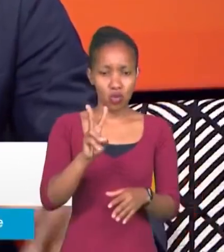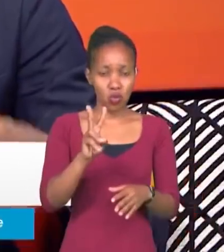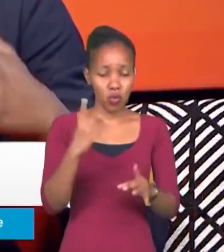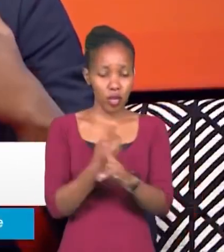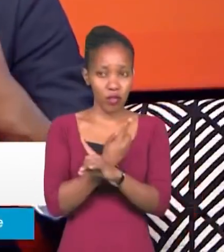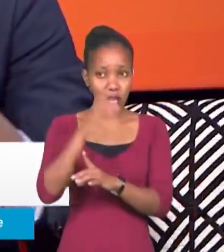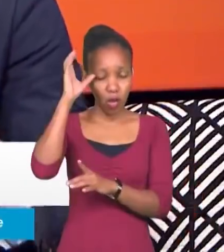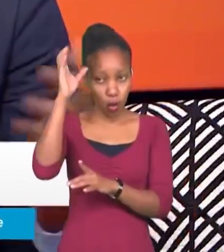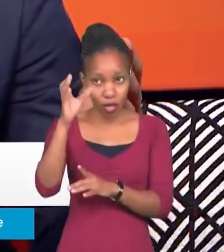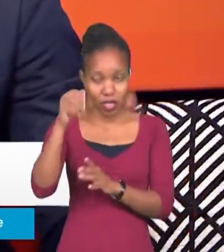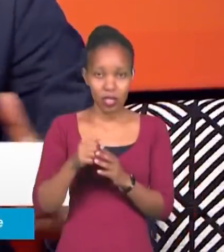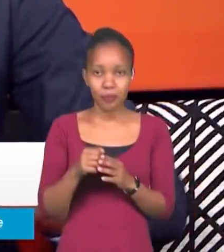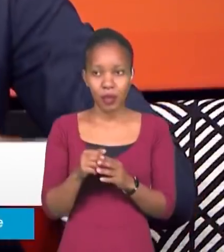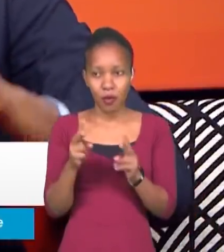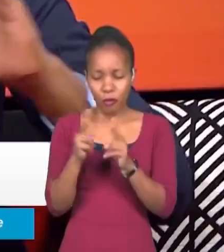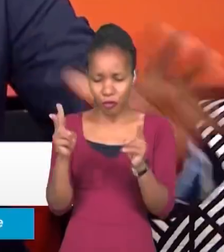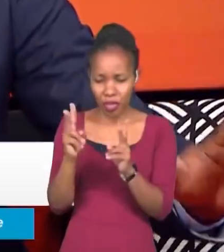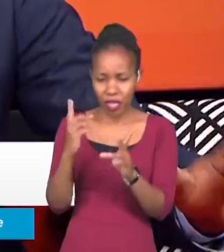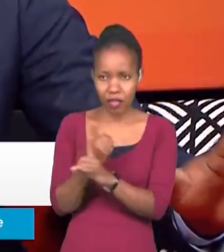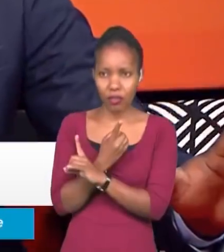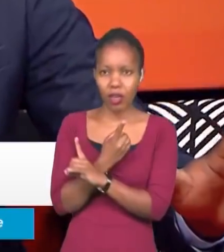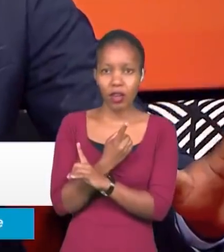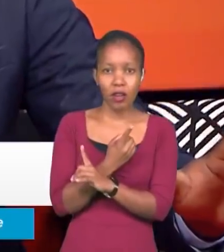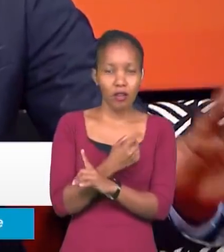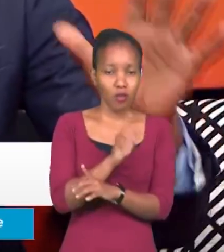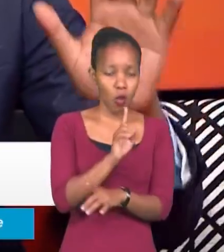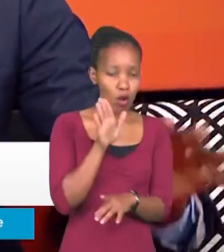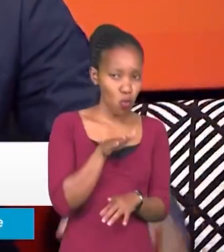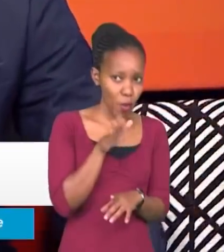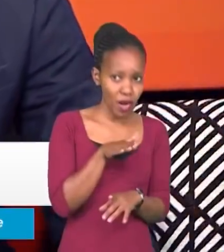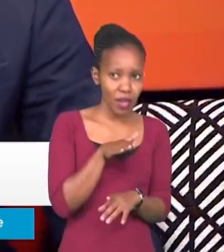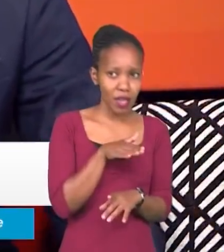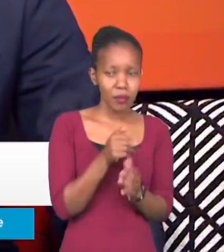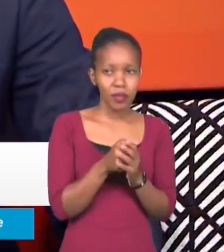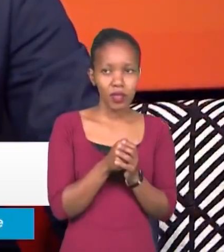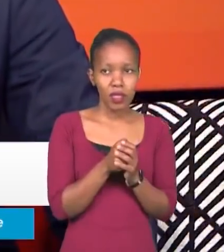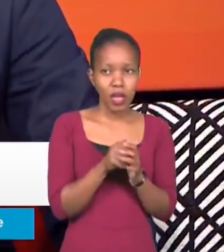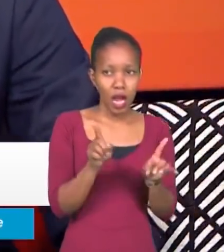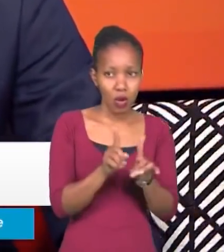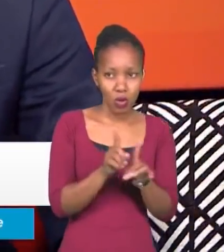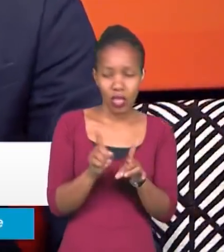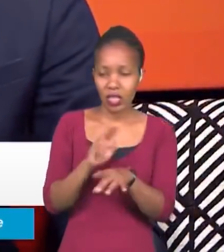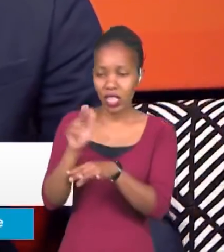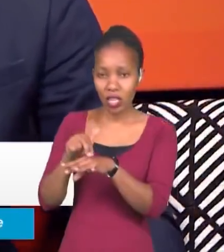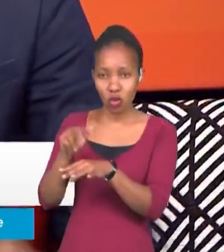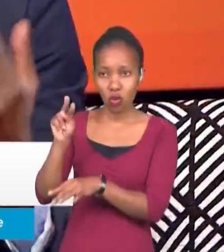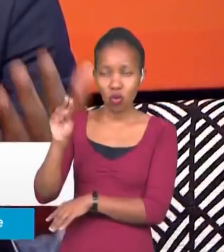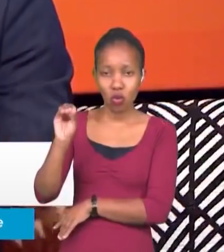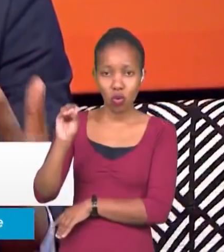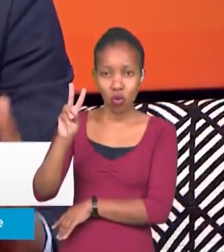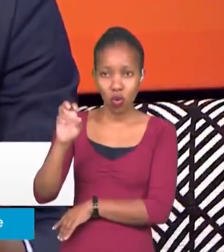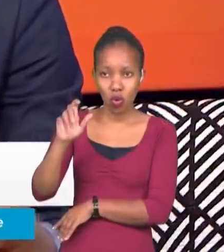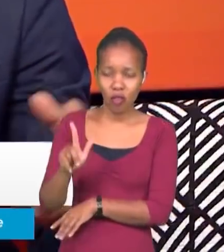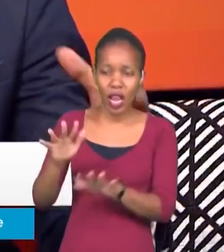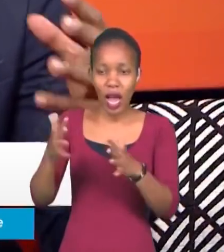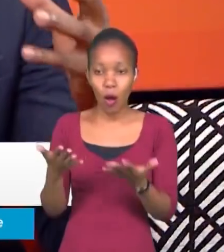Yes. It's very different from Kathy's perspectives, very different. It's a totally different national novel. Like, how do you balance